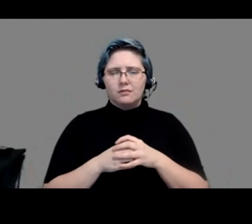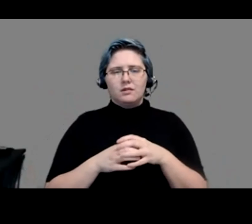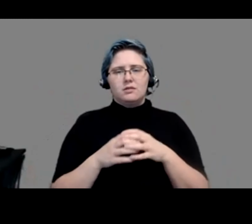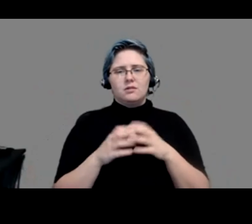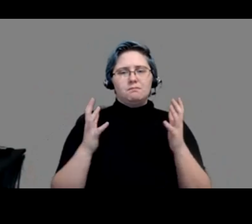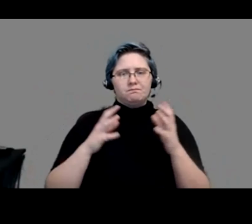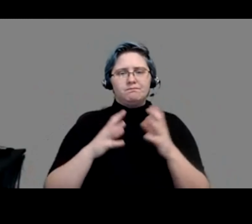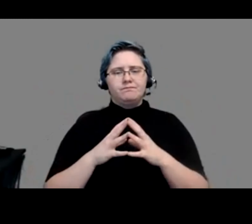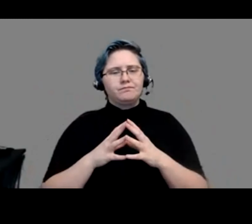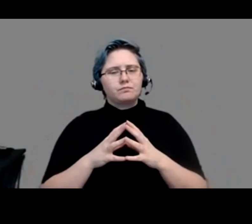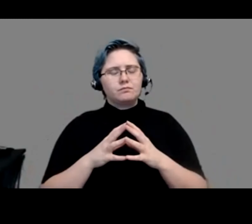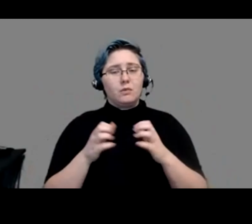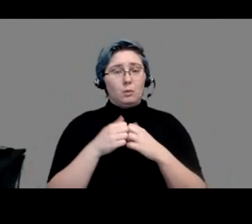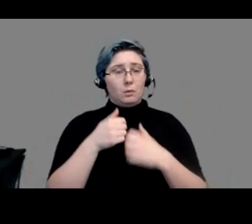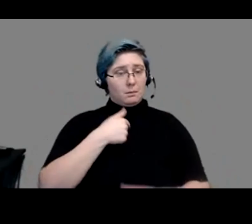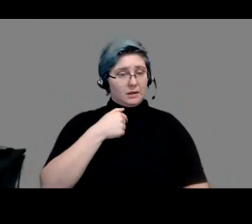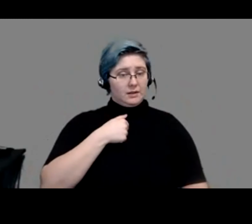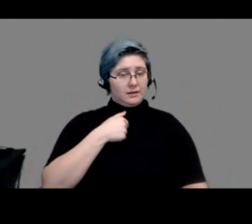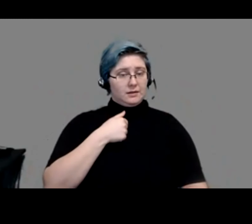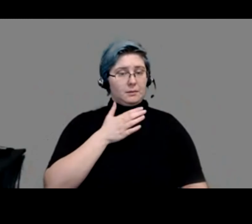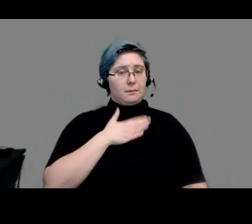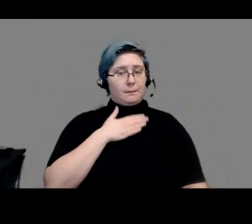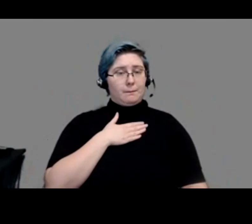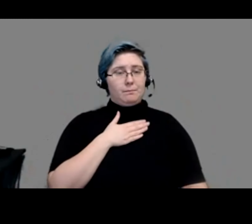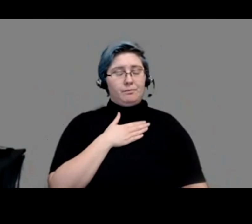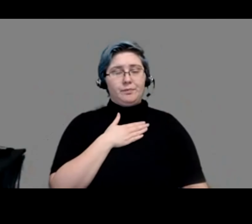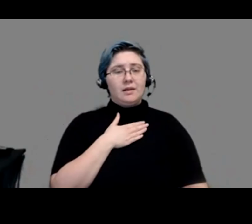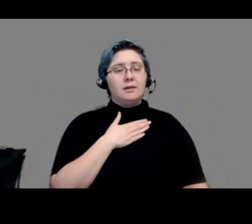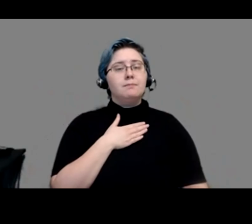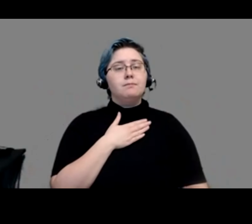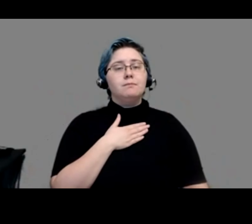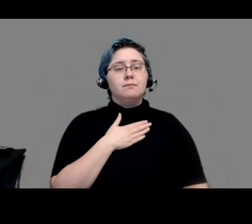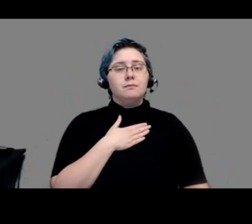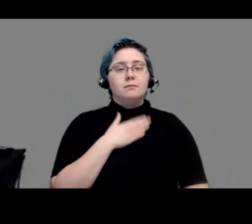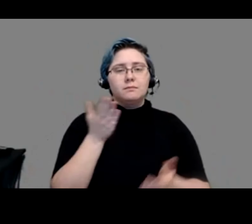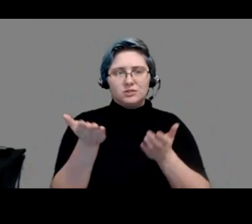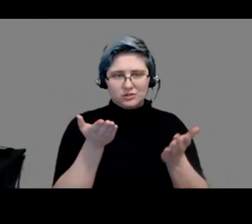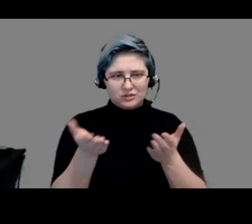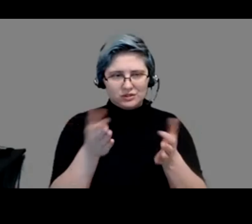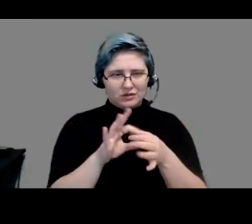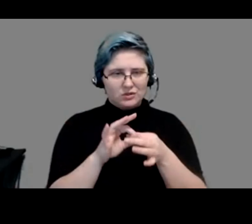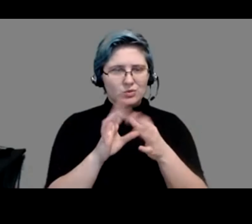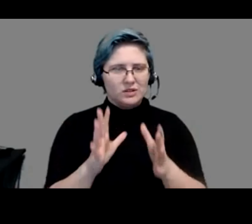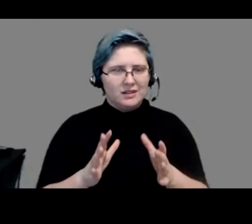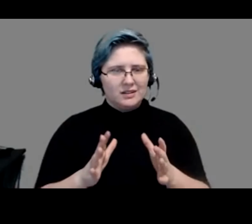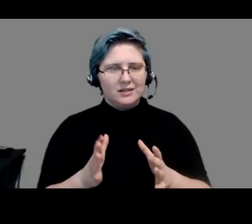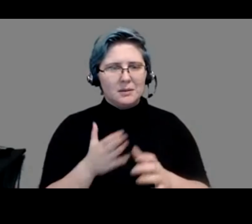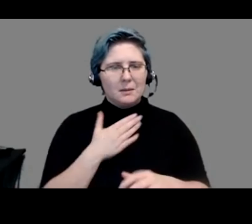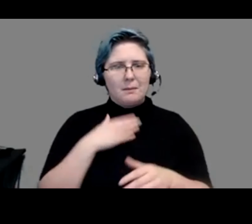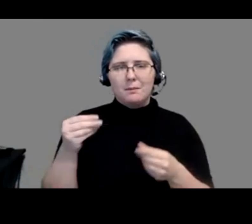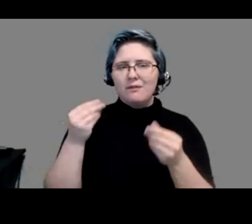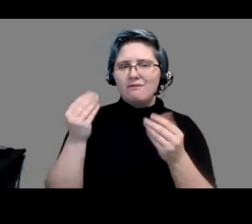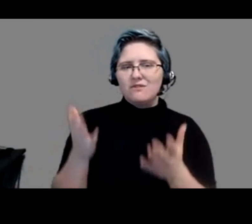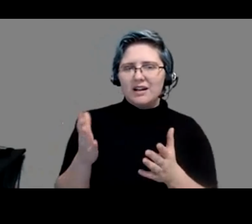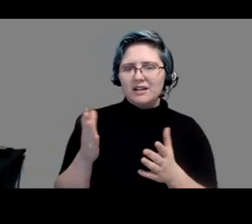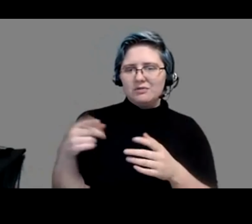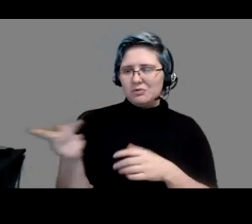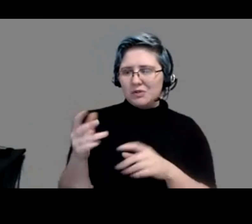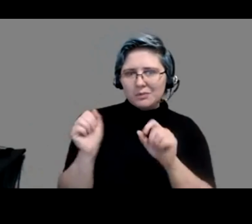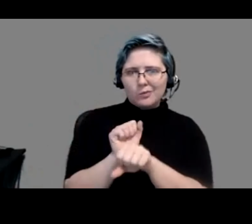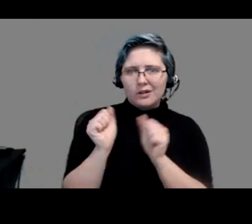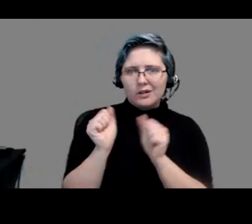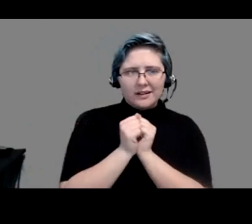so with me, my service coordinator and my provider teamed up